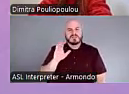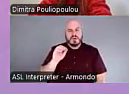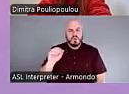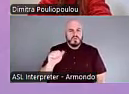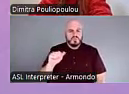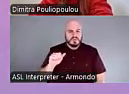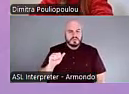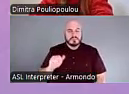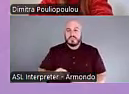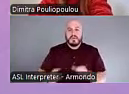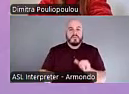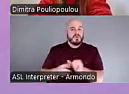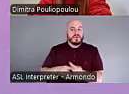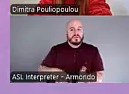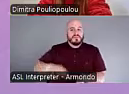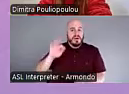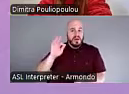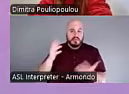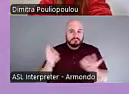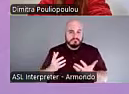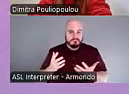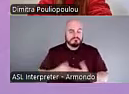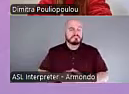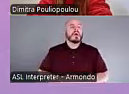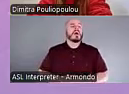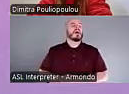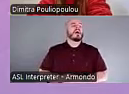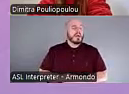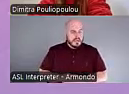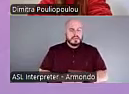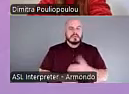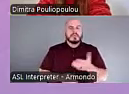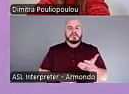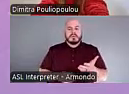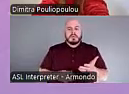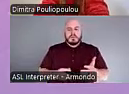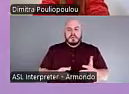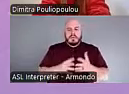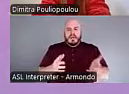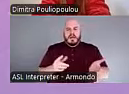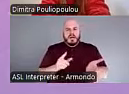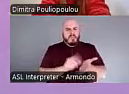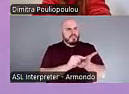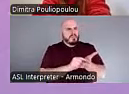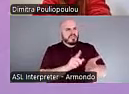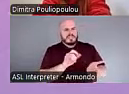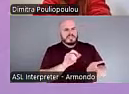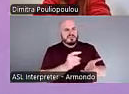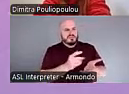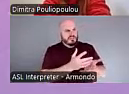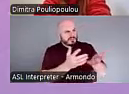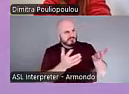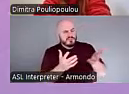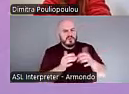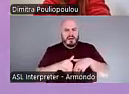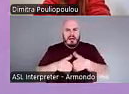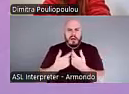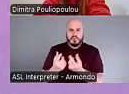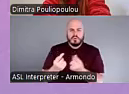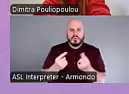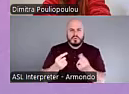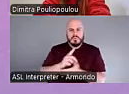found was that there was not really, even though there is a lot of published literature in how to do patient